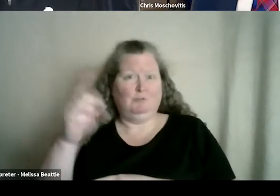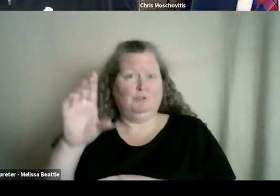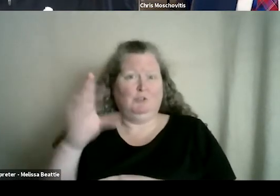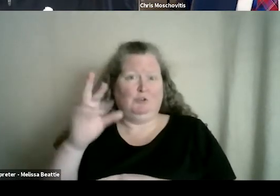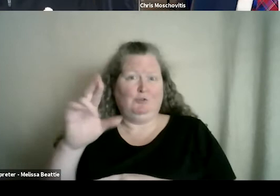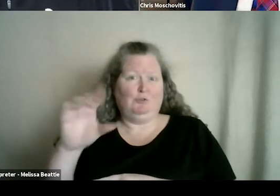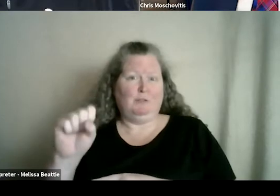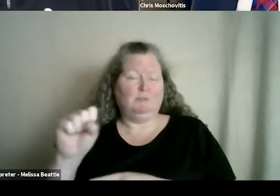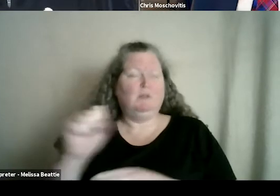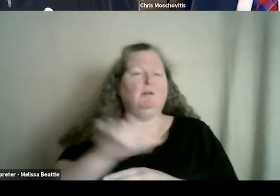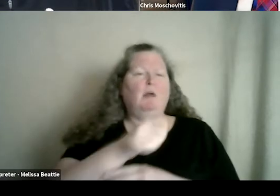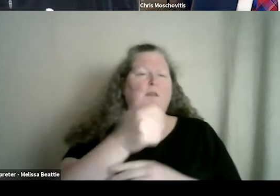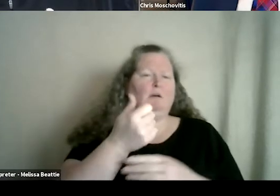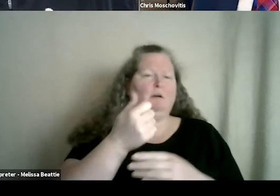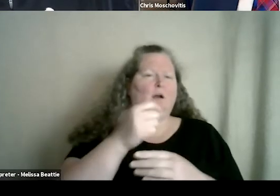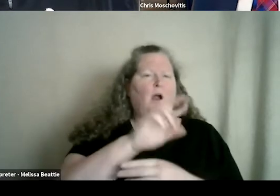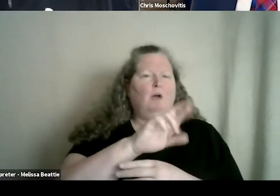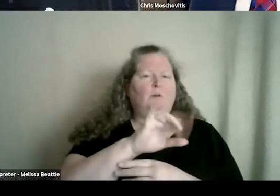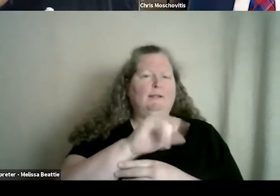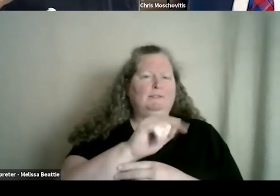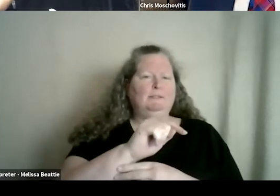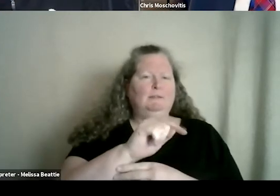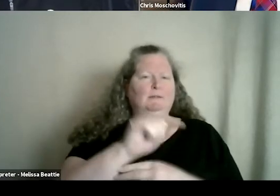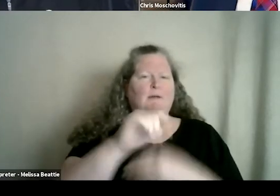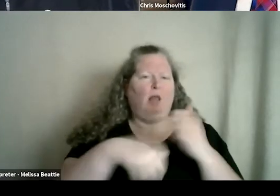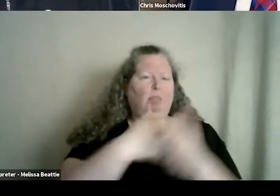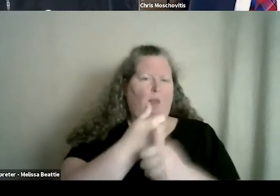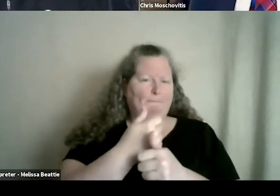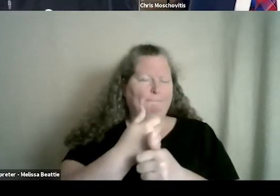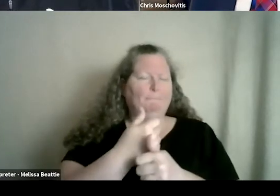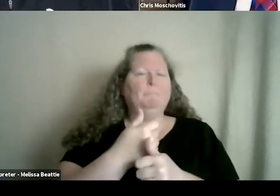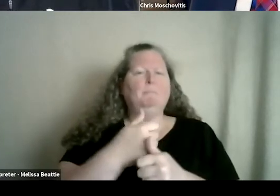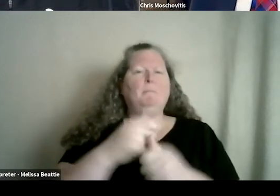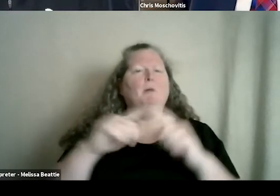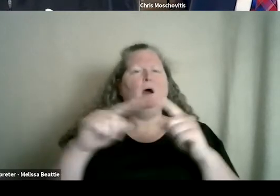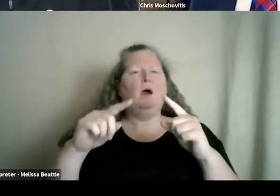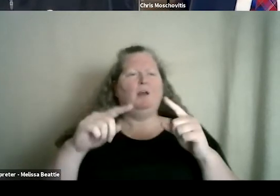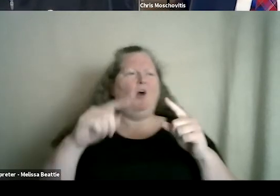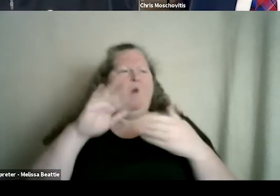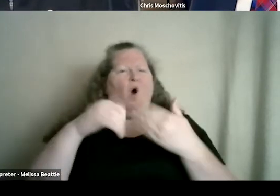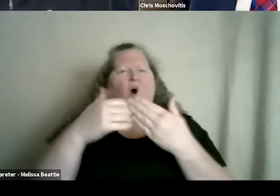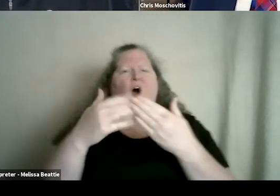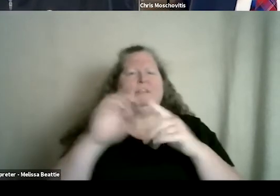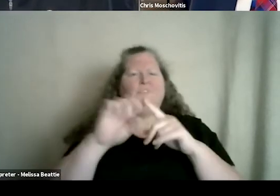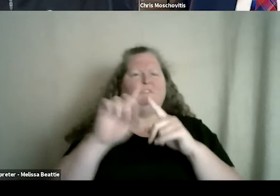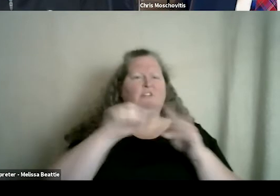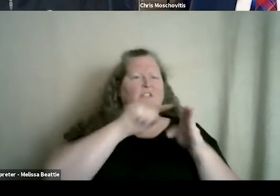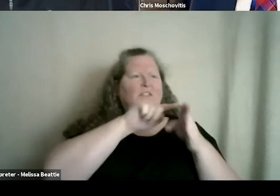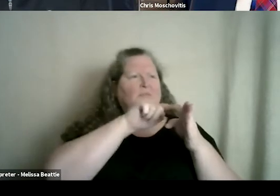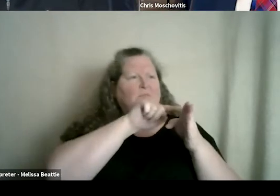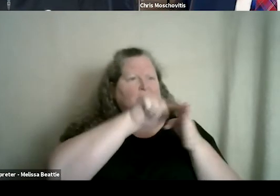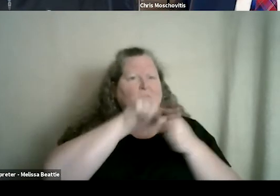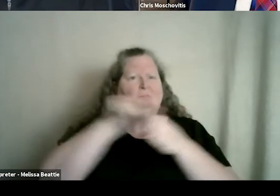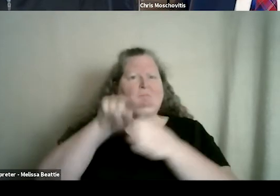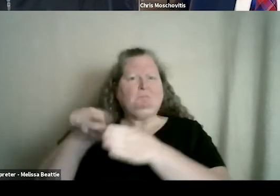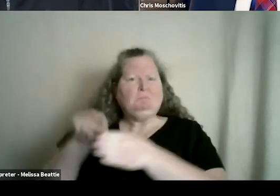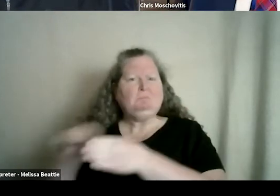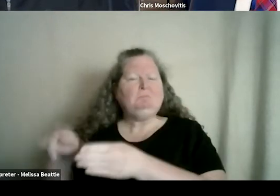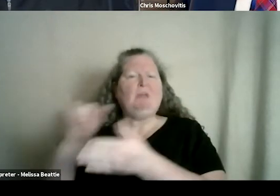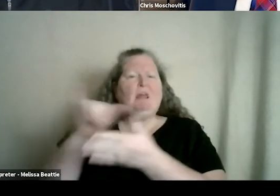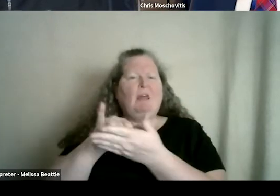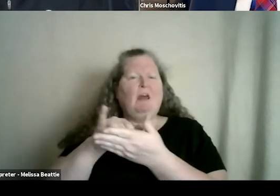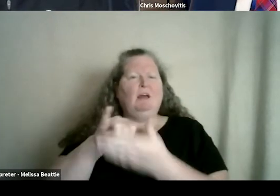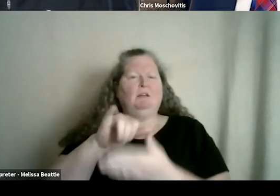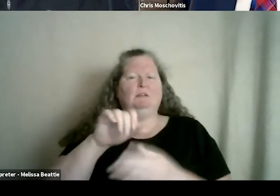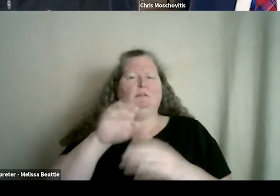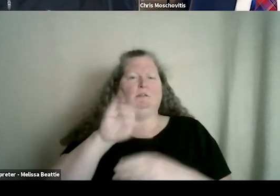But there's all of these little niches, right, that cyber plays in that each of these guys have told us about, and you included